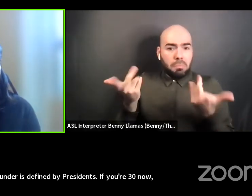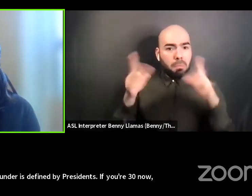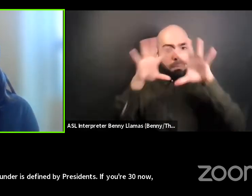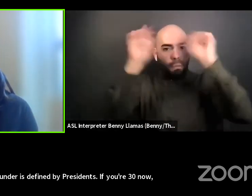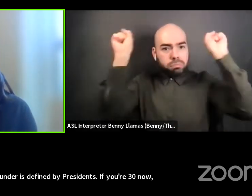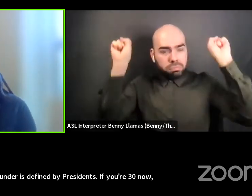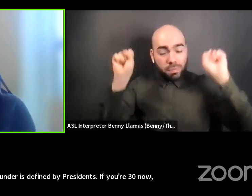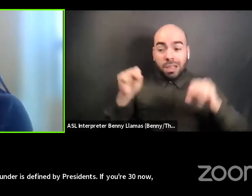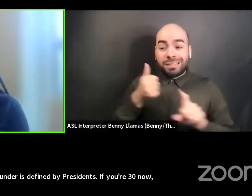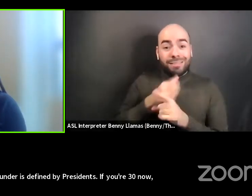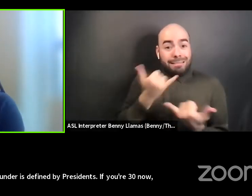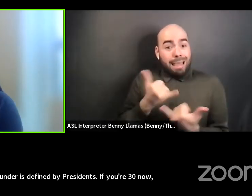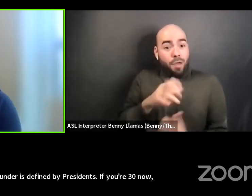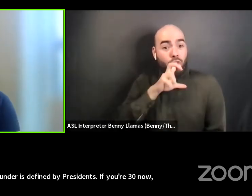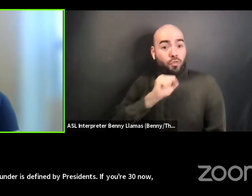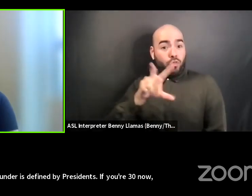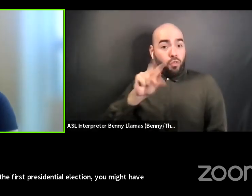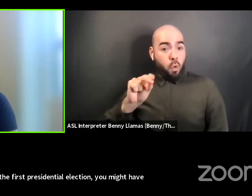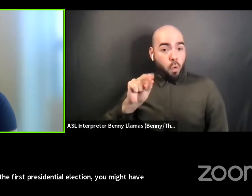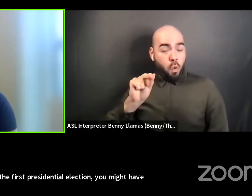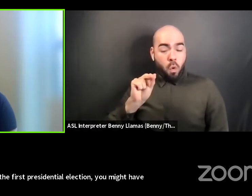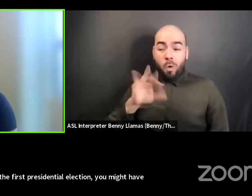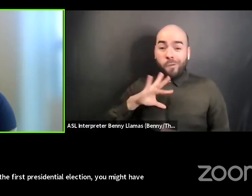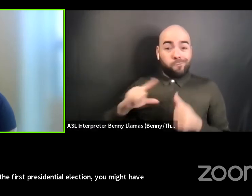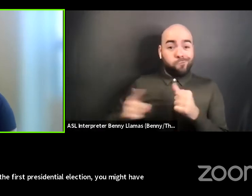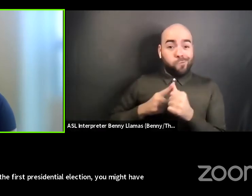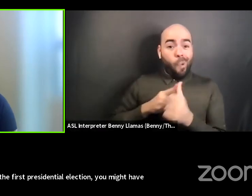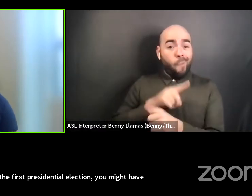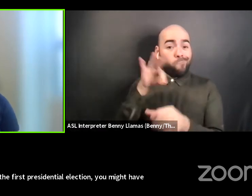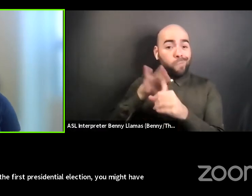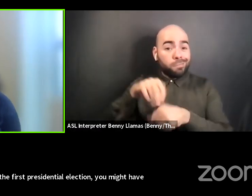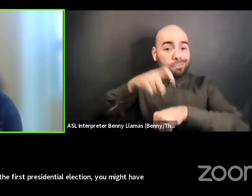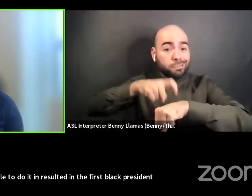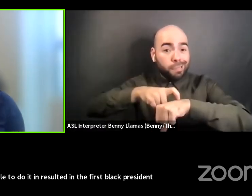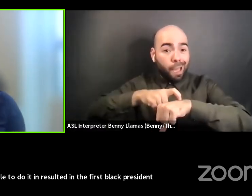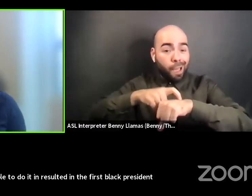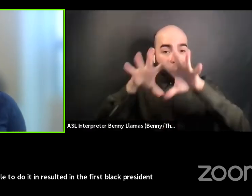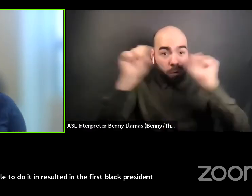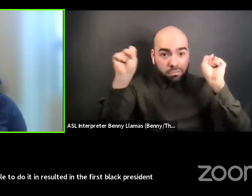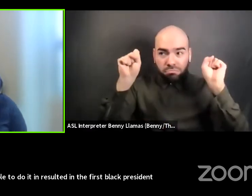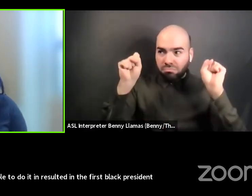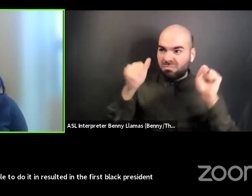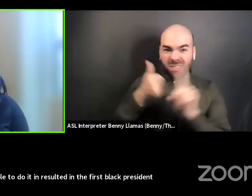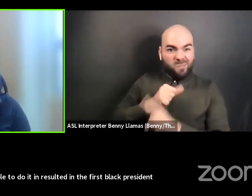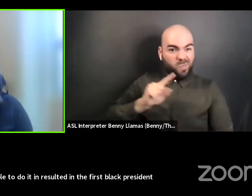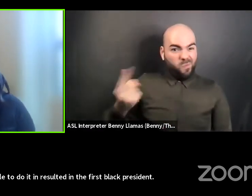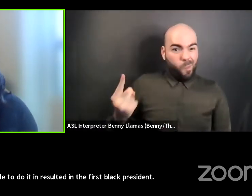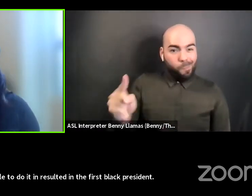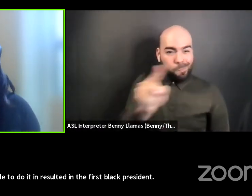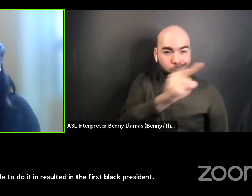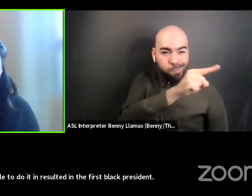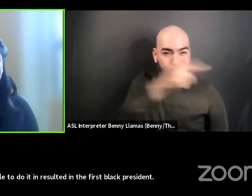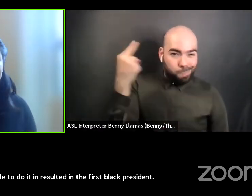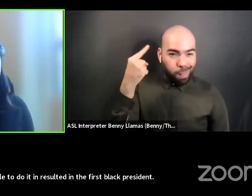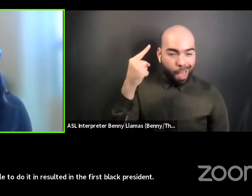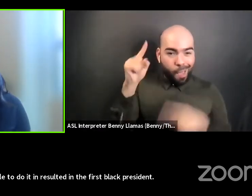first presidential election you might have been able to vote in resulted in the first Black president. We all know what